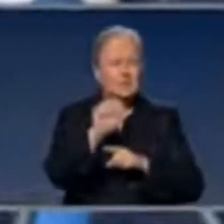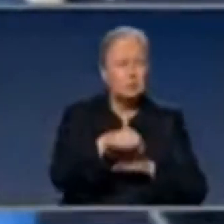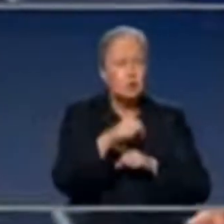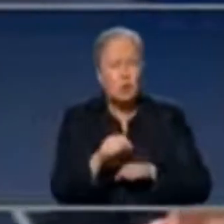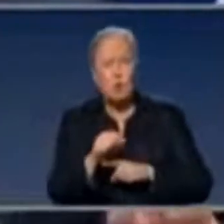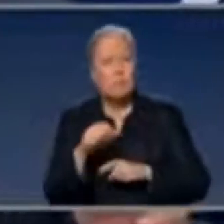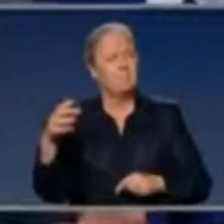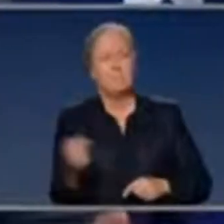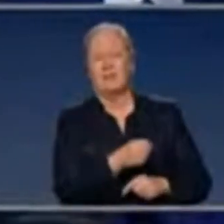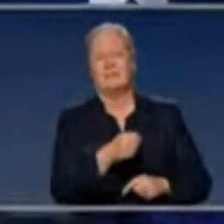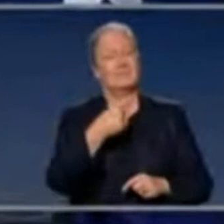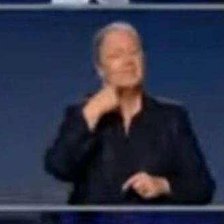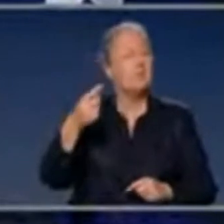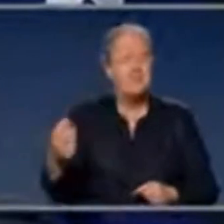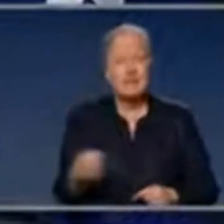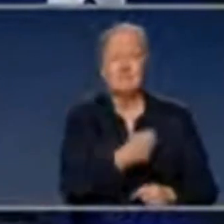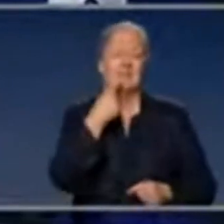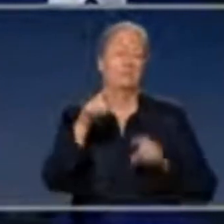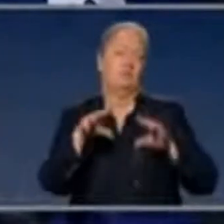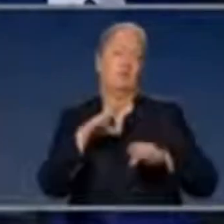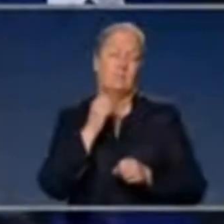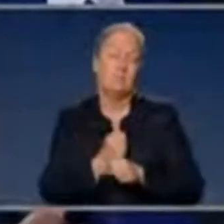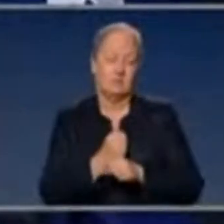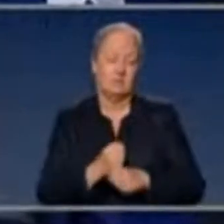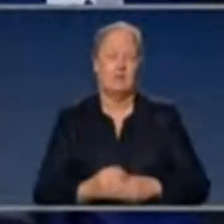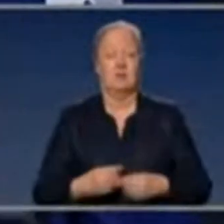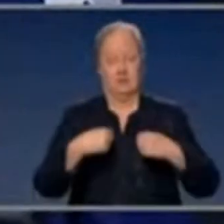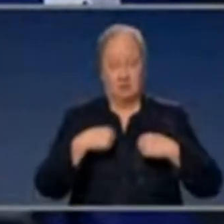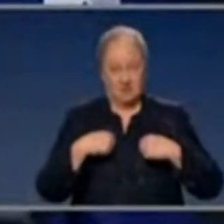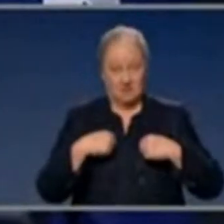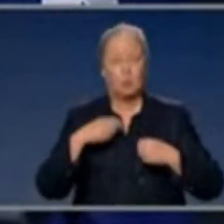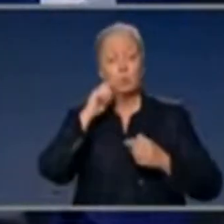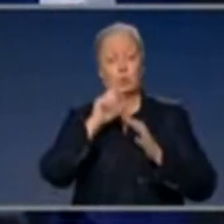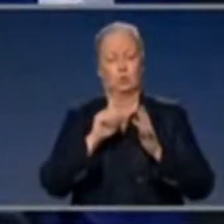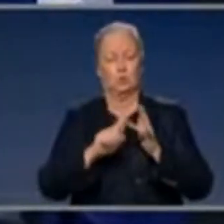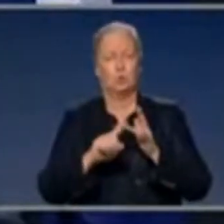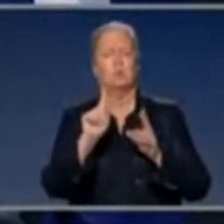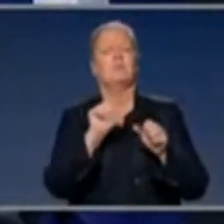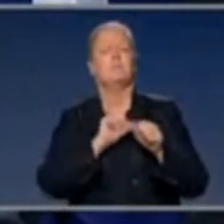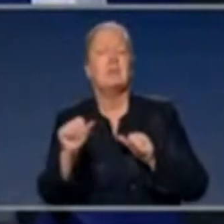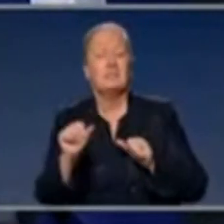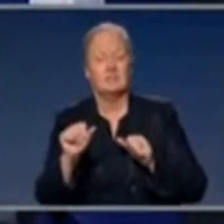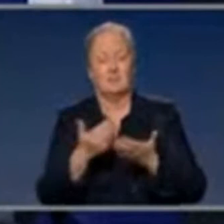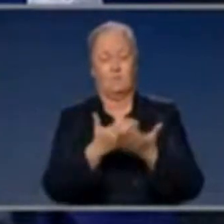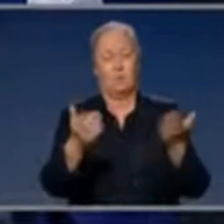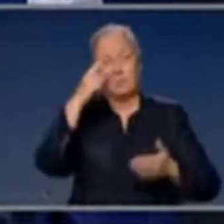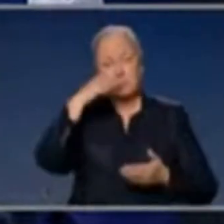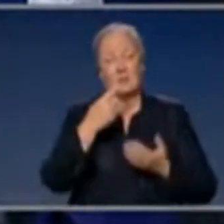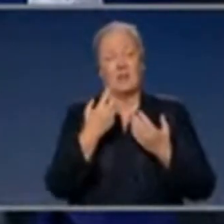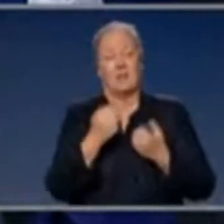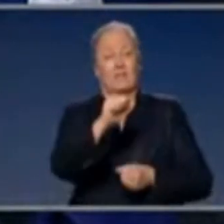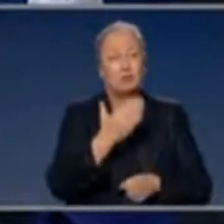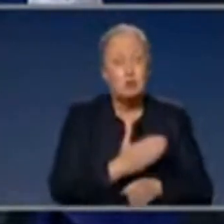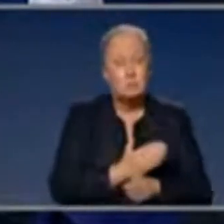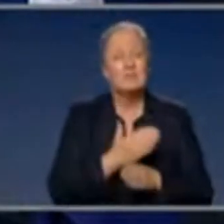precision. I will do, and the government will do, what is in the best interest of people getting jobs and staying in jobs.